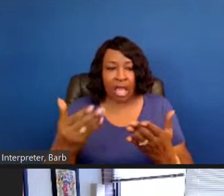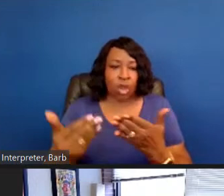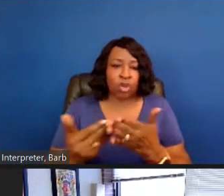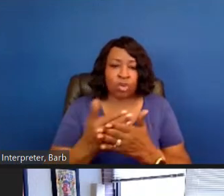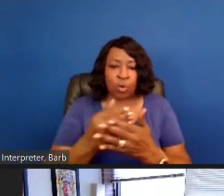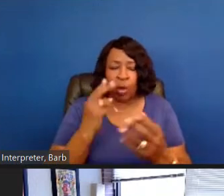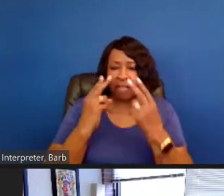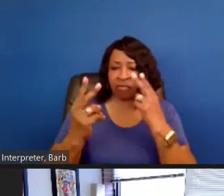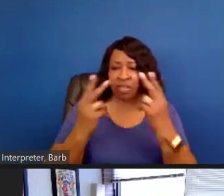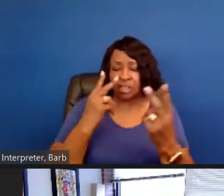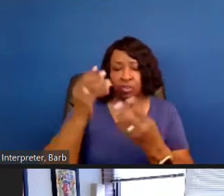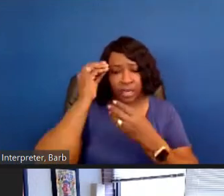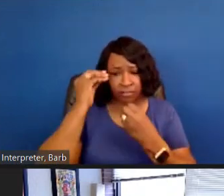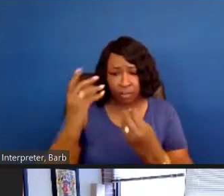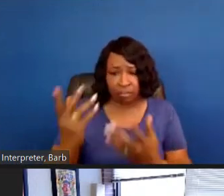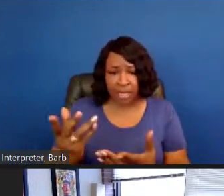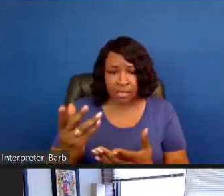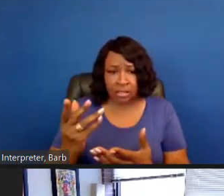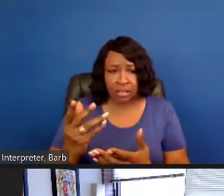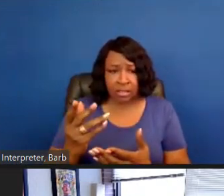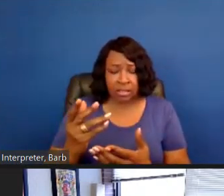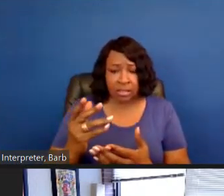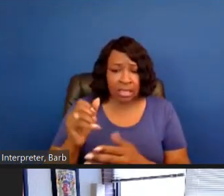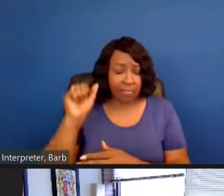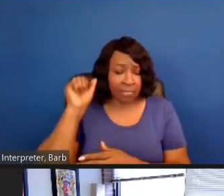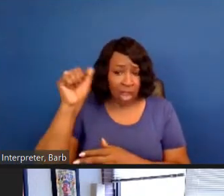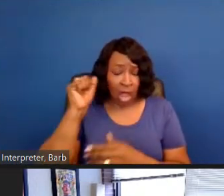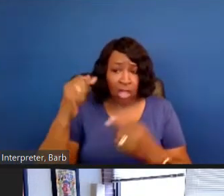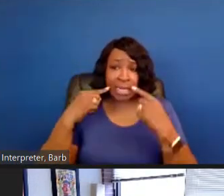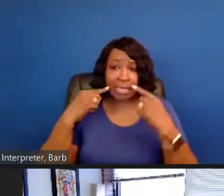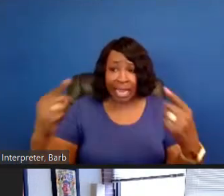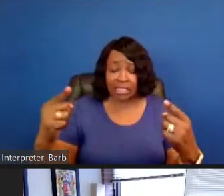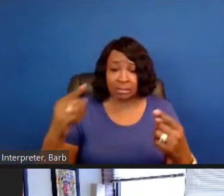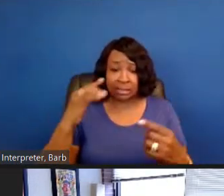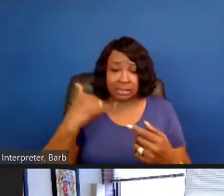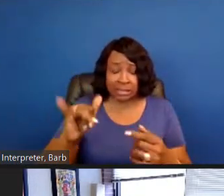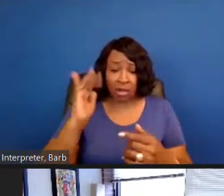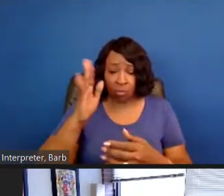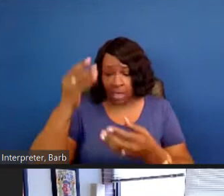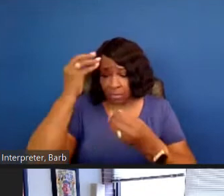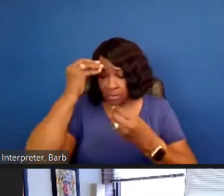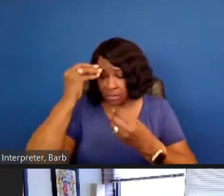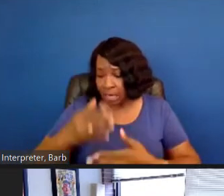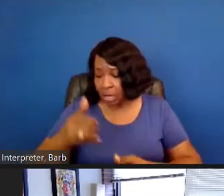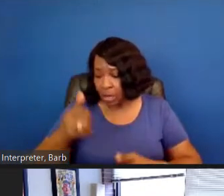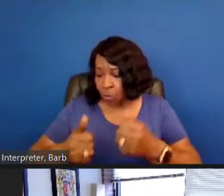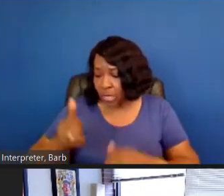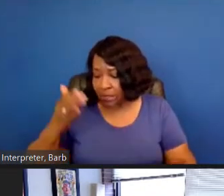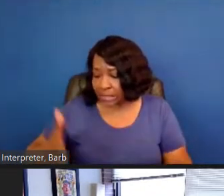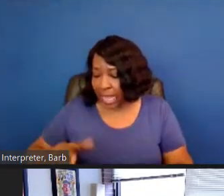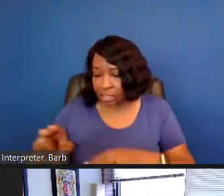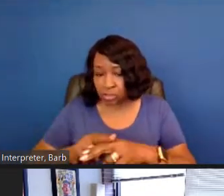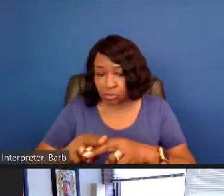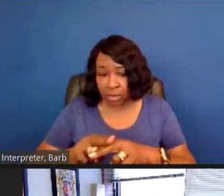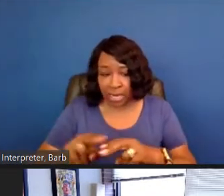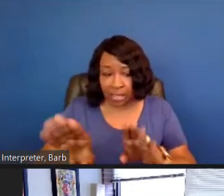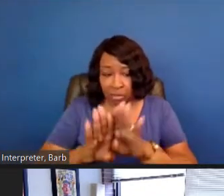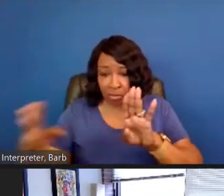information, but will the audio announcements still tell me which side of the train the doors will